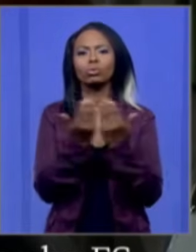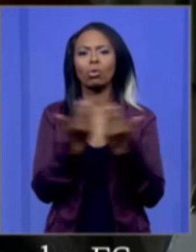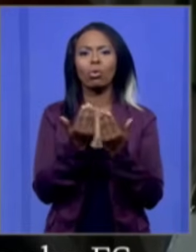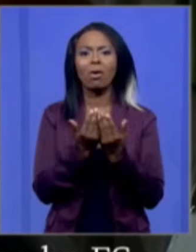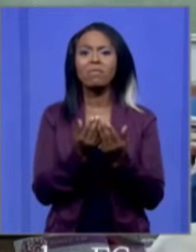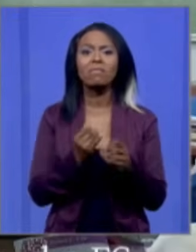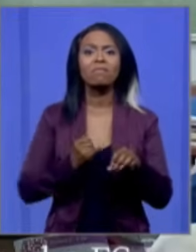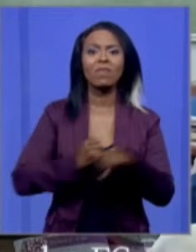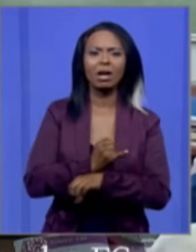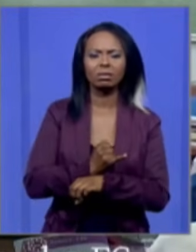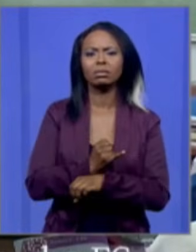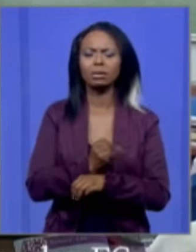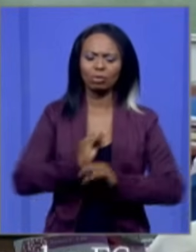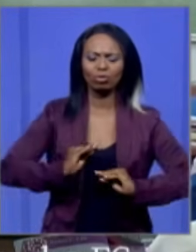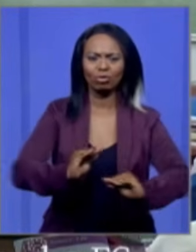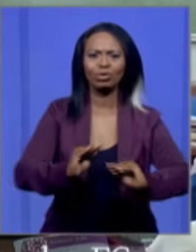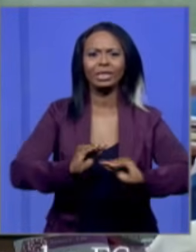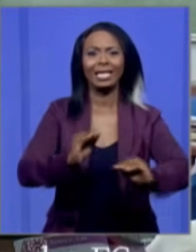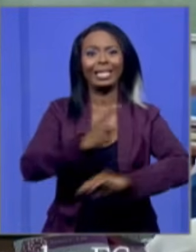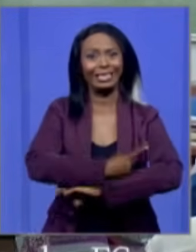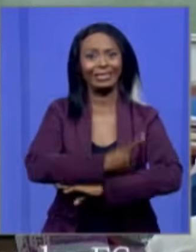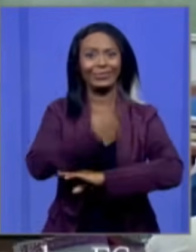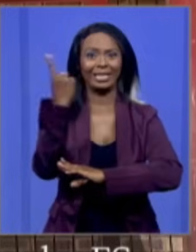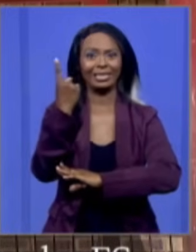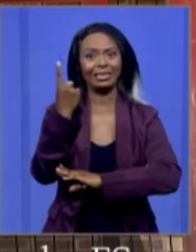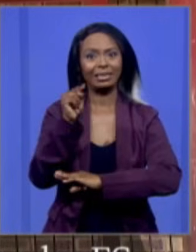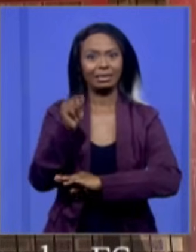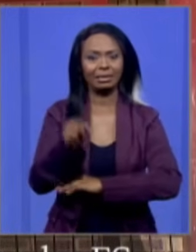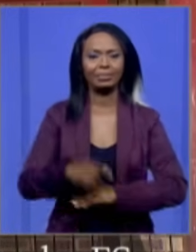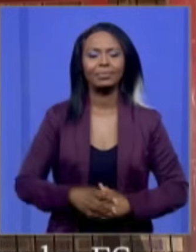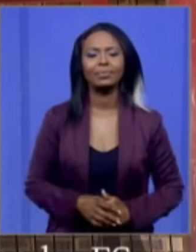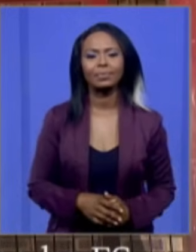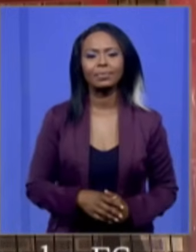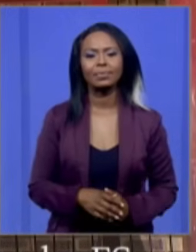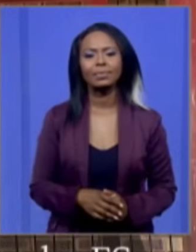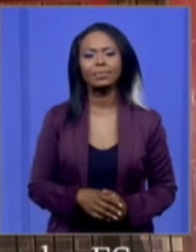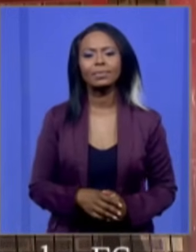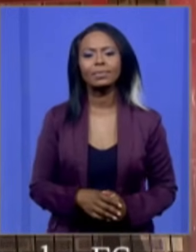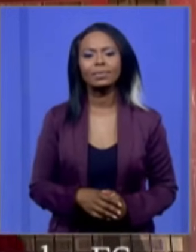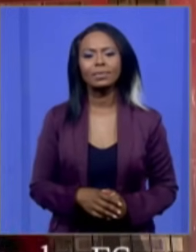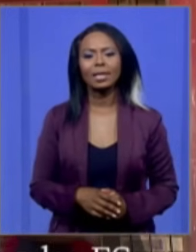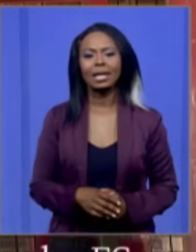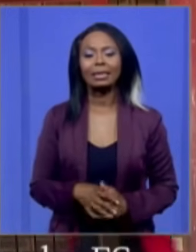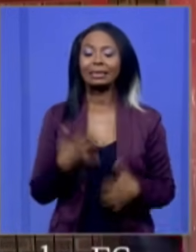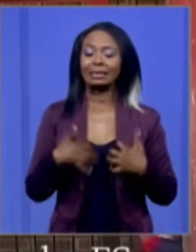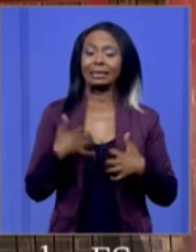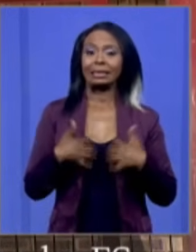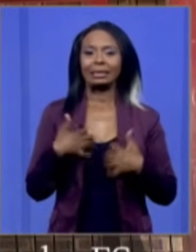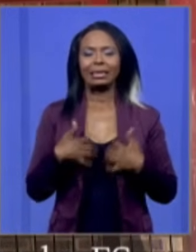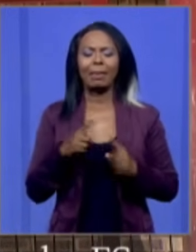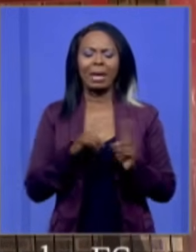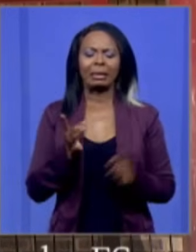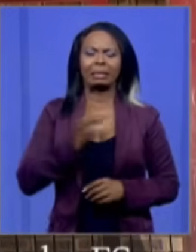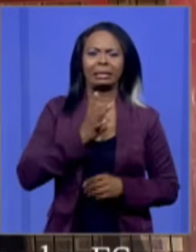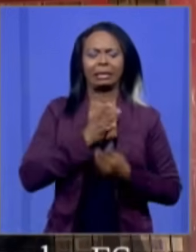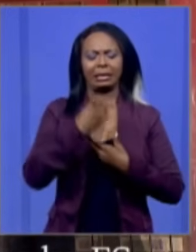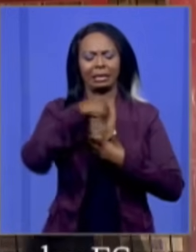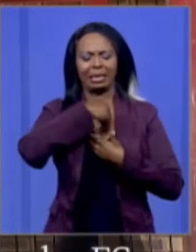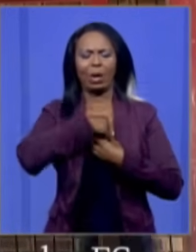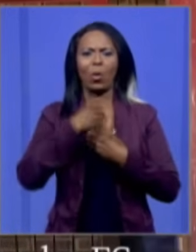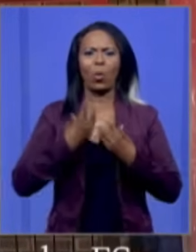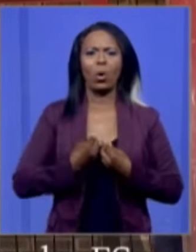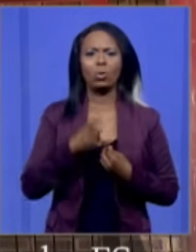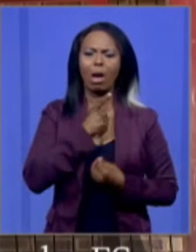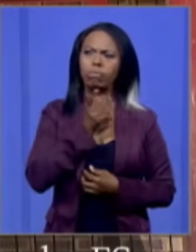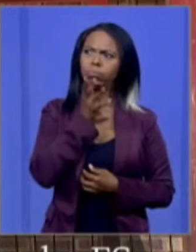nako, di qadile ho ruta ka letsatsi la pele. Ke itumetse thata fela go na le letshogo le le rileng gonne go tletse